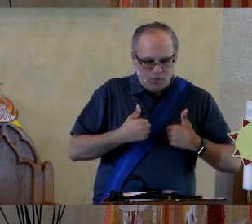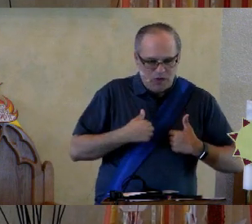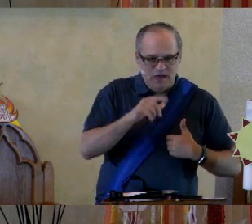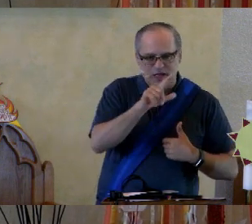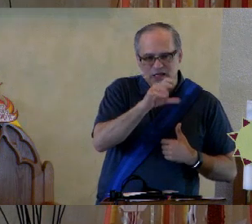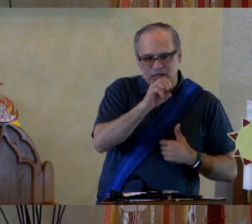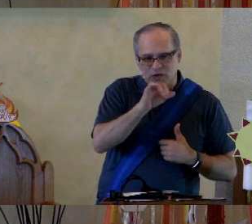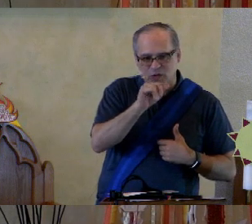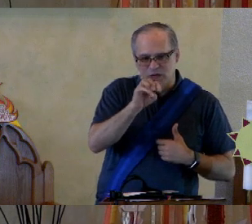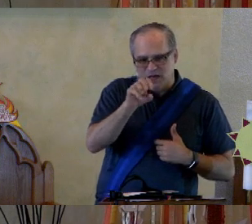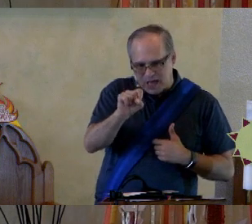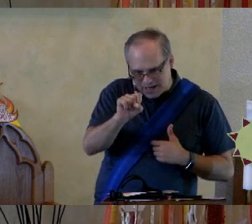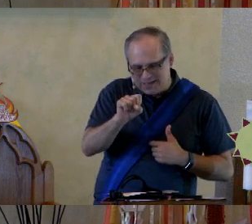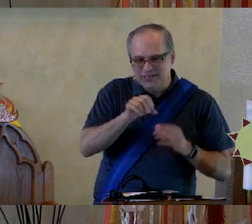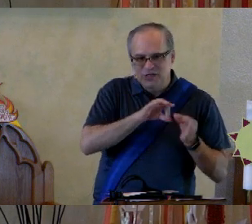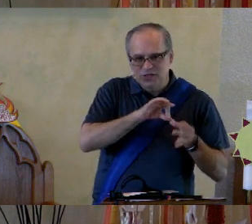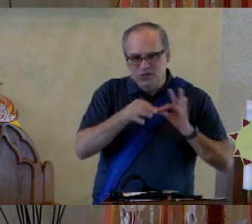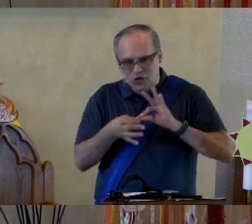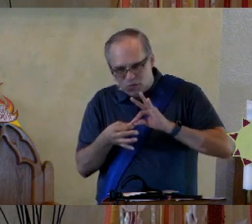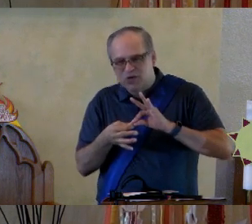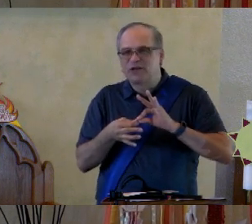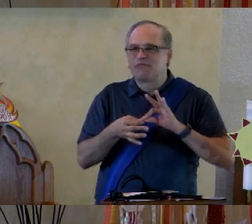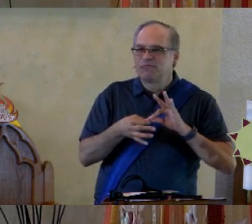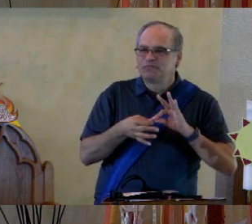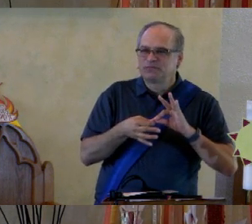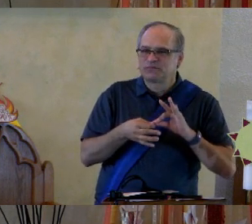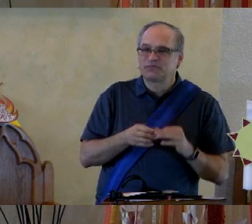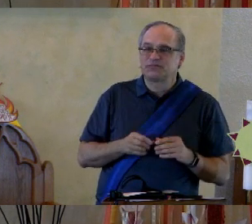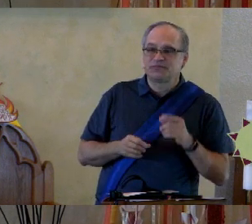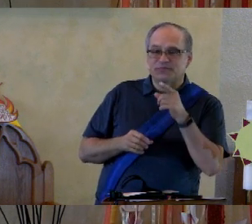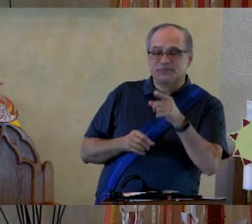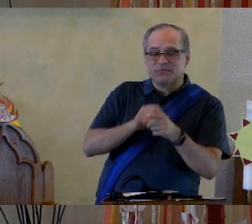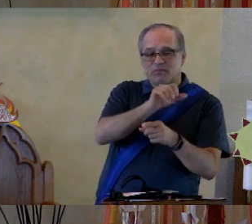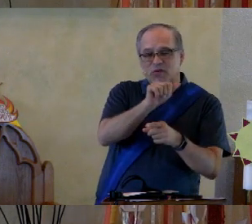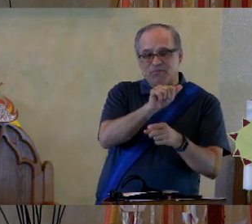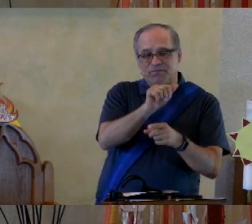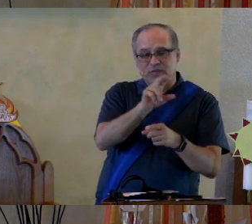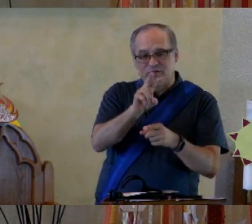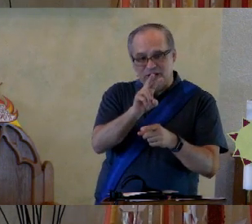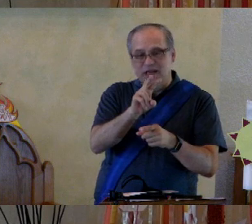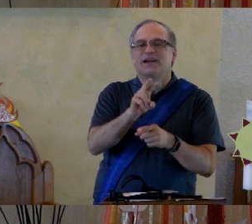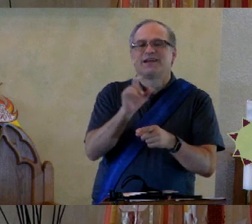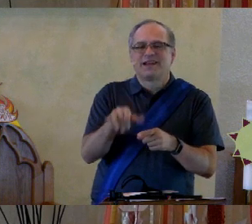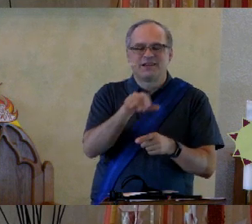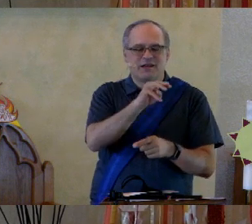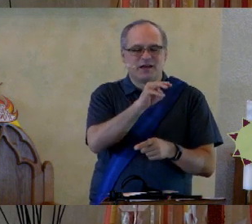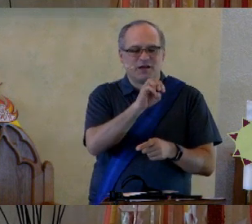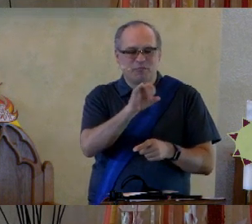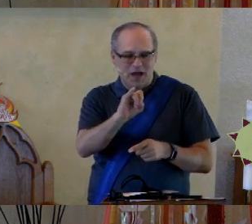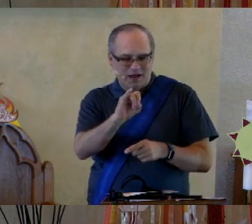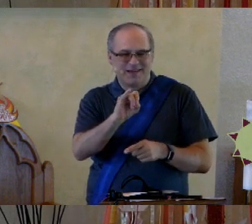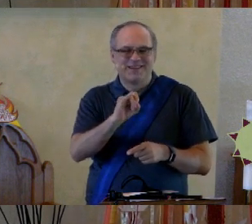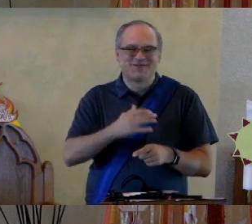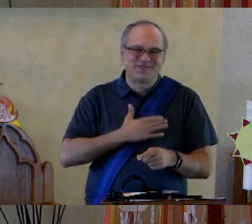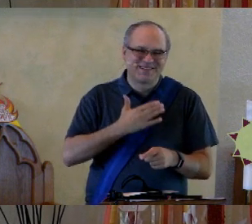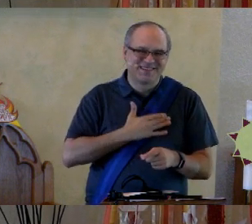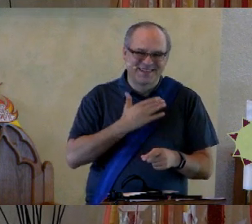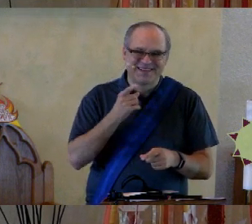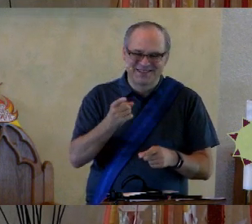interpreting and doing the sound and the video for us is May Vader. So we're glad you're here.